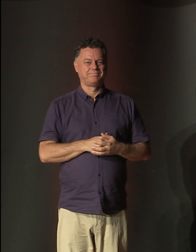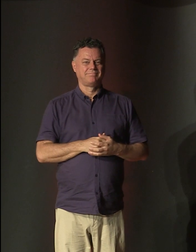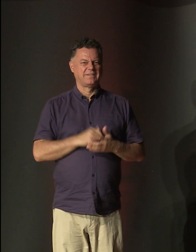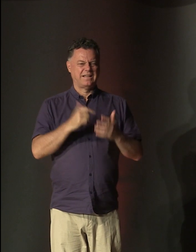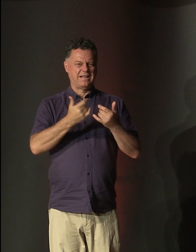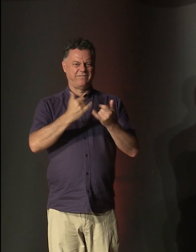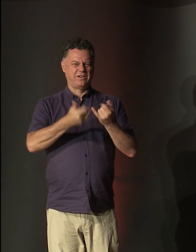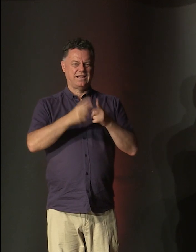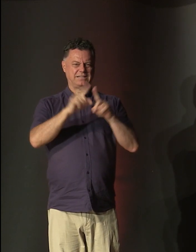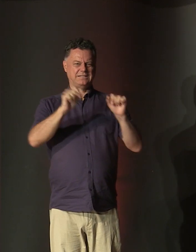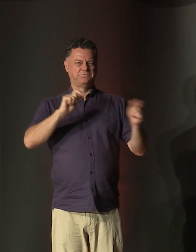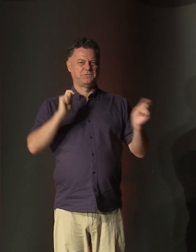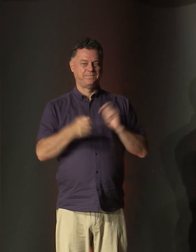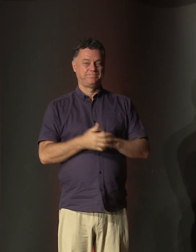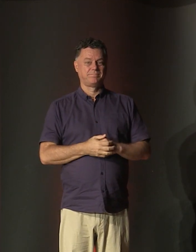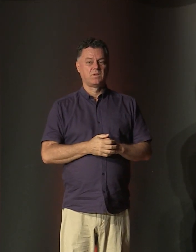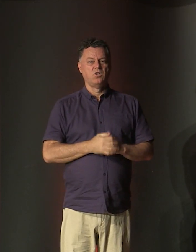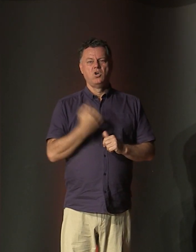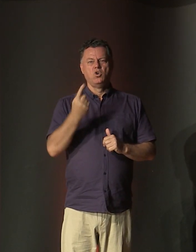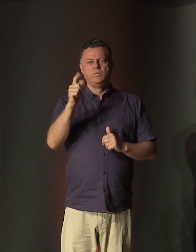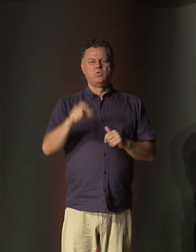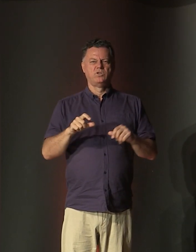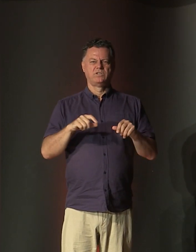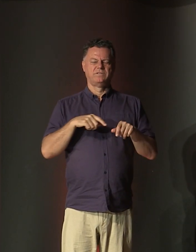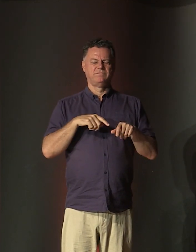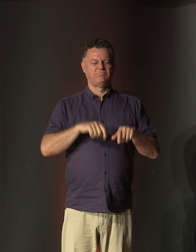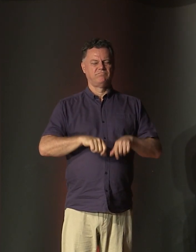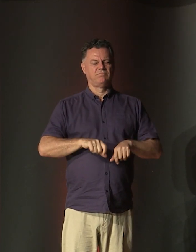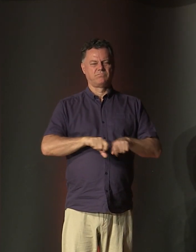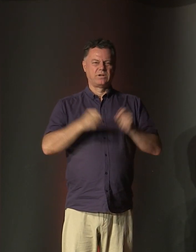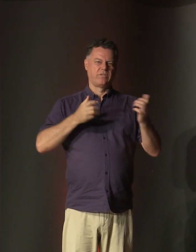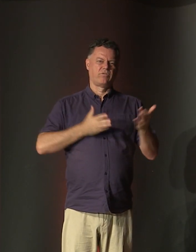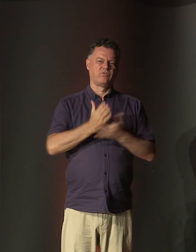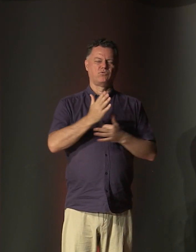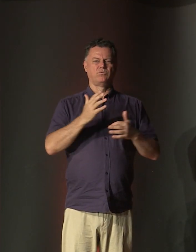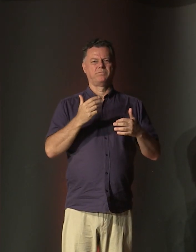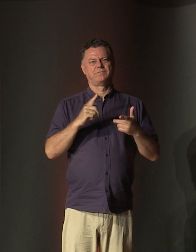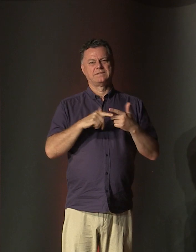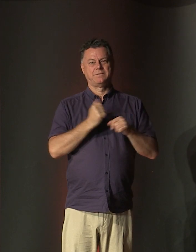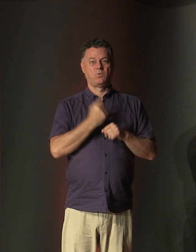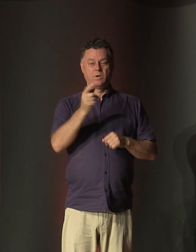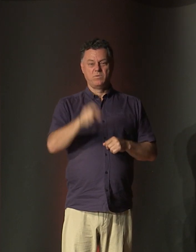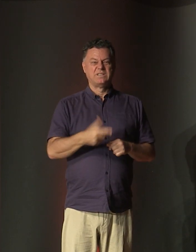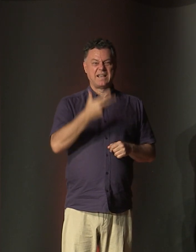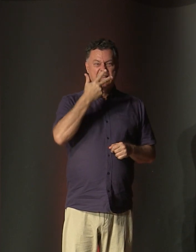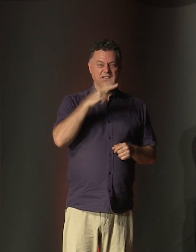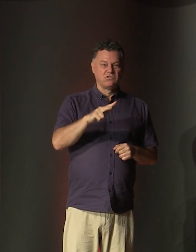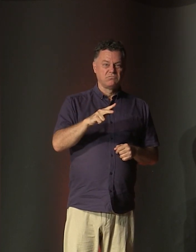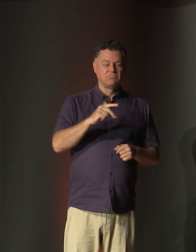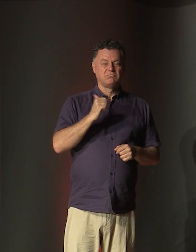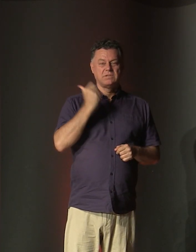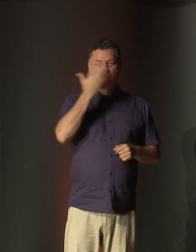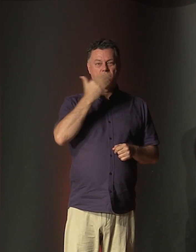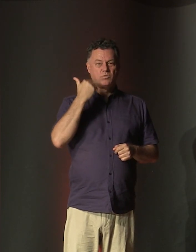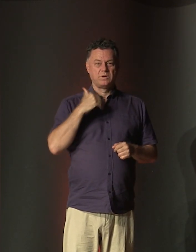mold. Let me give you some examples. An 80-year-old Aboriginal woman picks